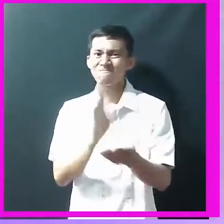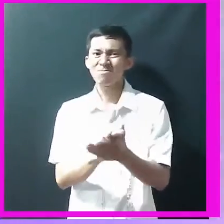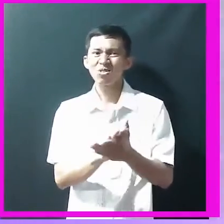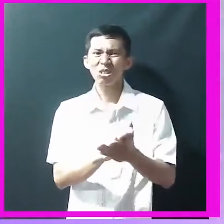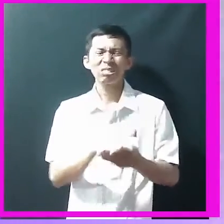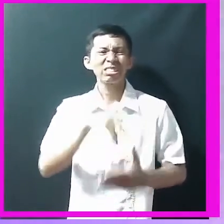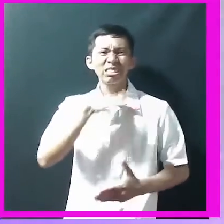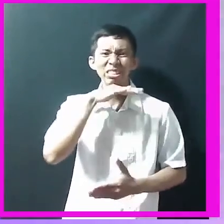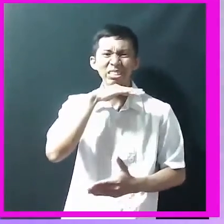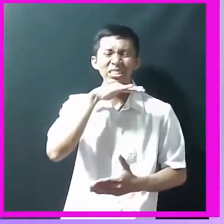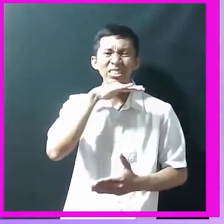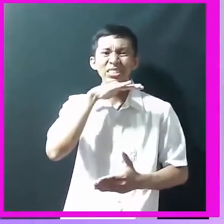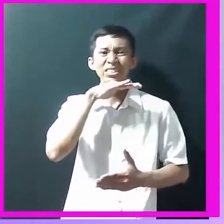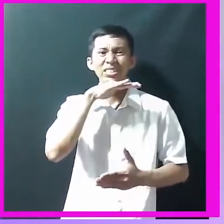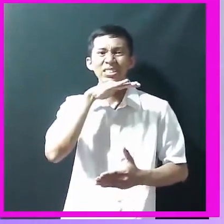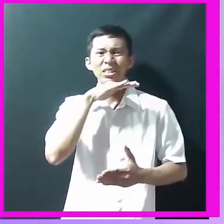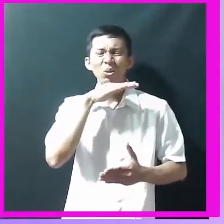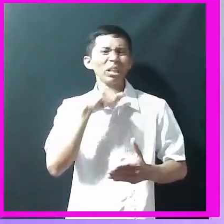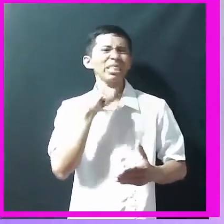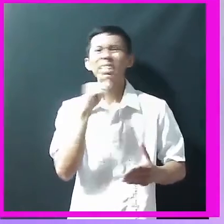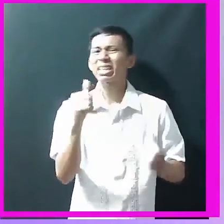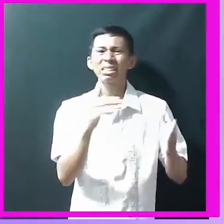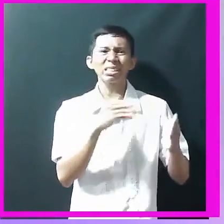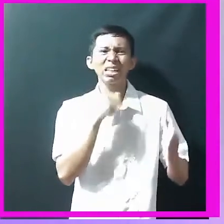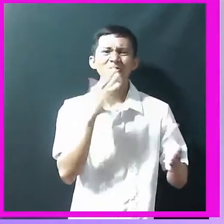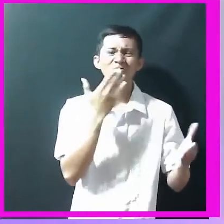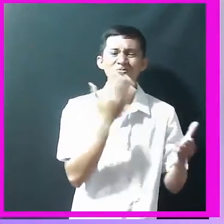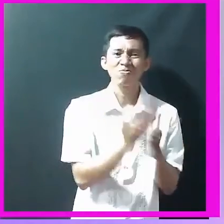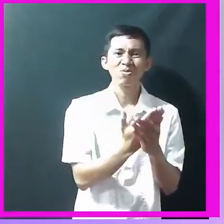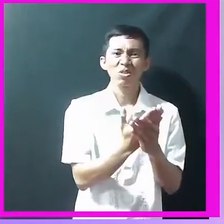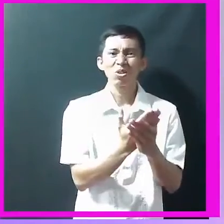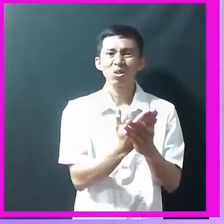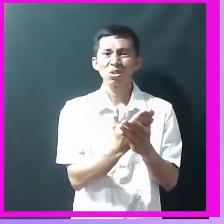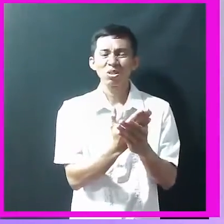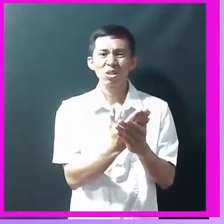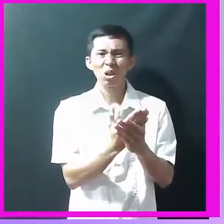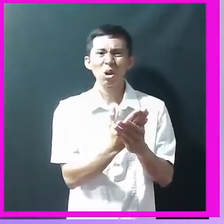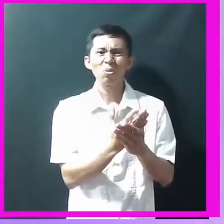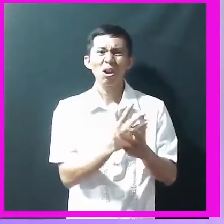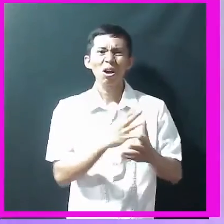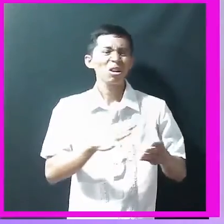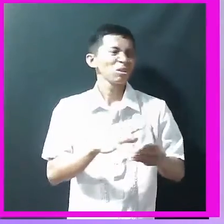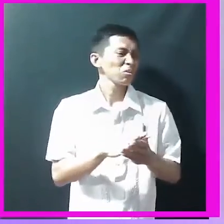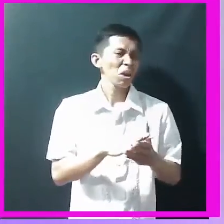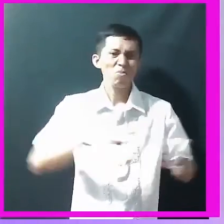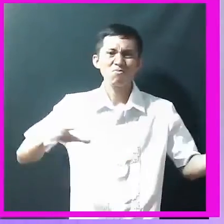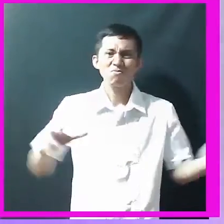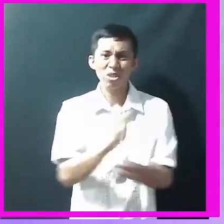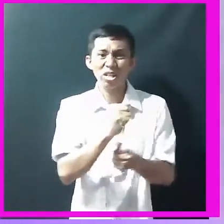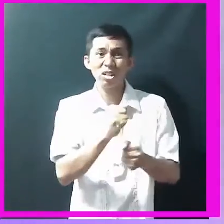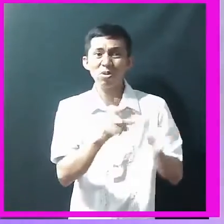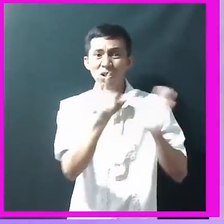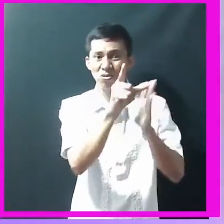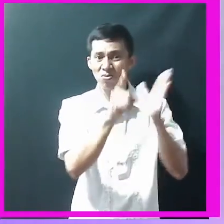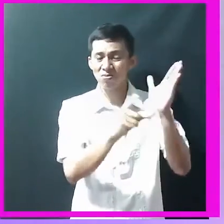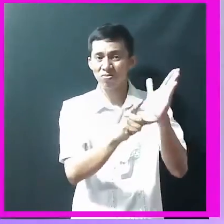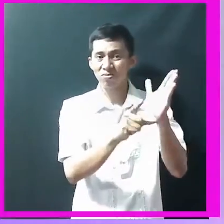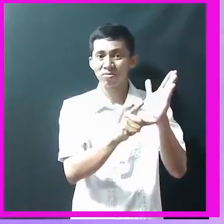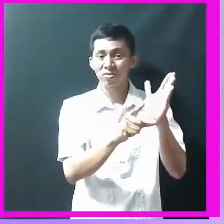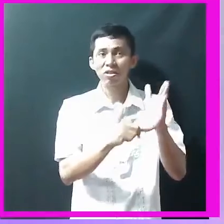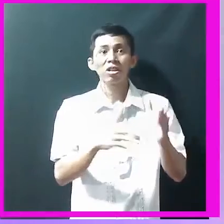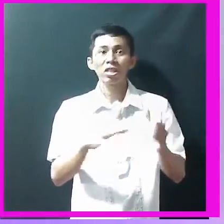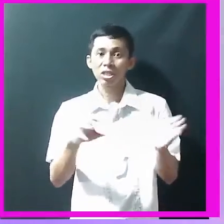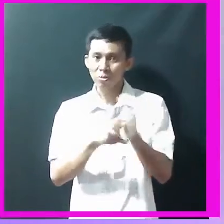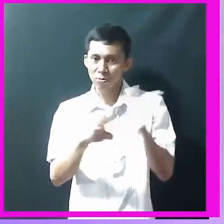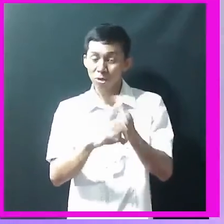filthy. We are ungodly. We are lawbreaker. Unsay pasabot sa lawbreaker? Ingon si mama, alas